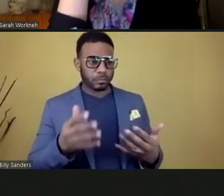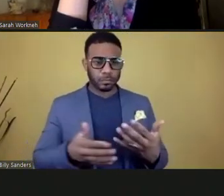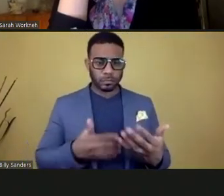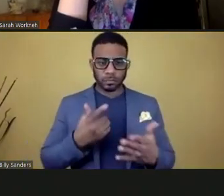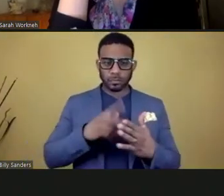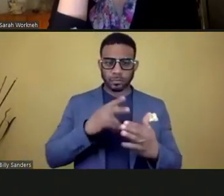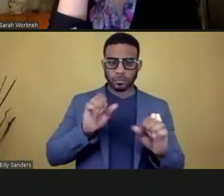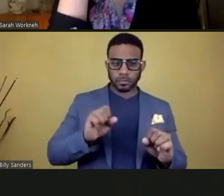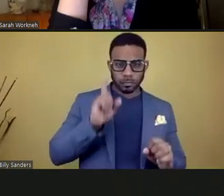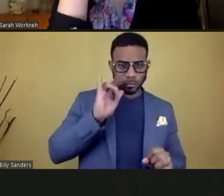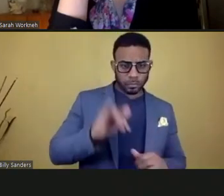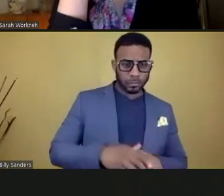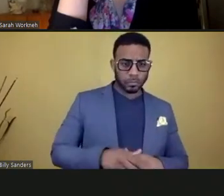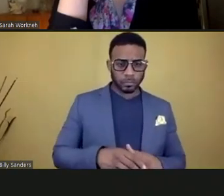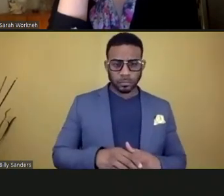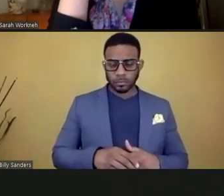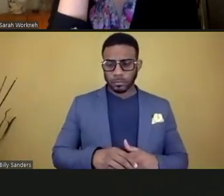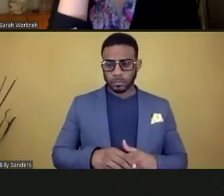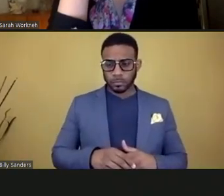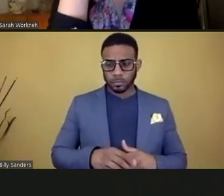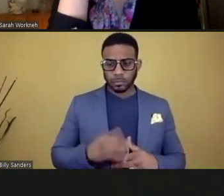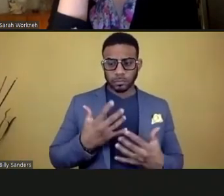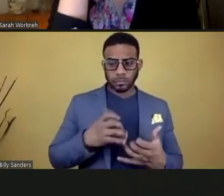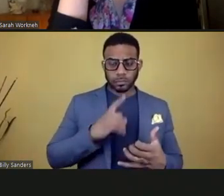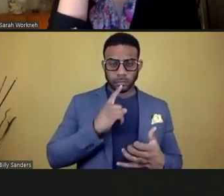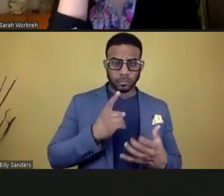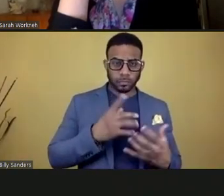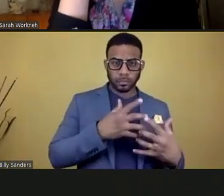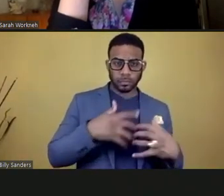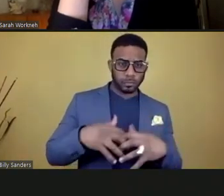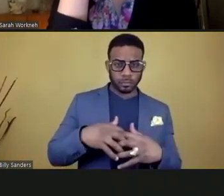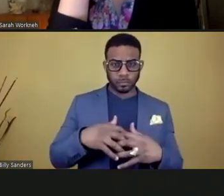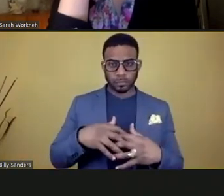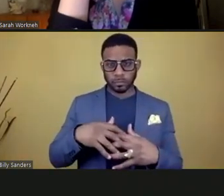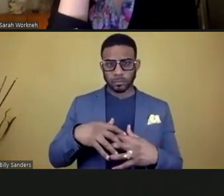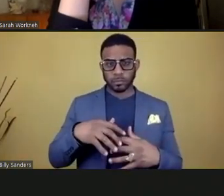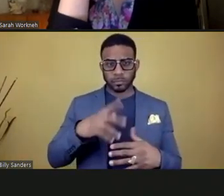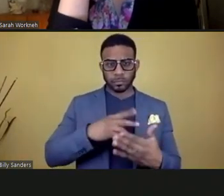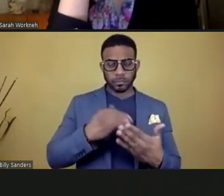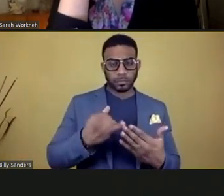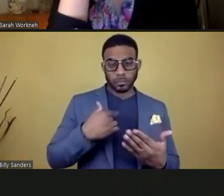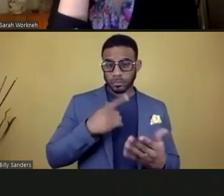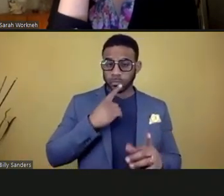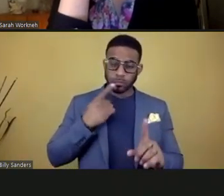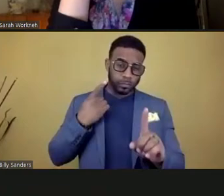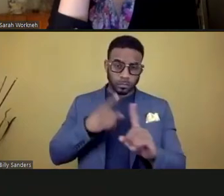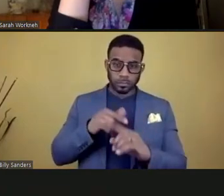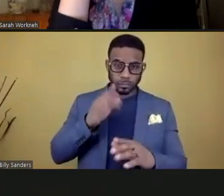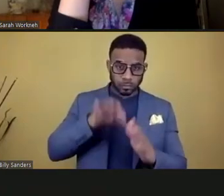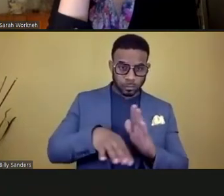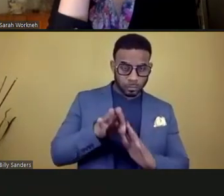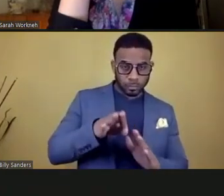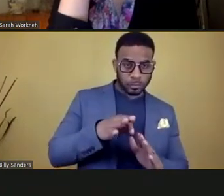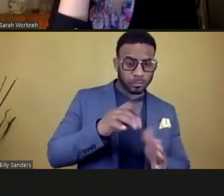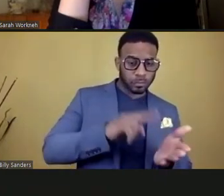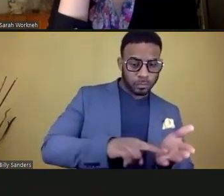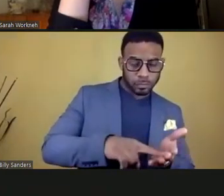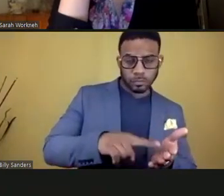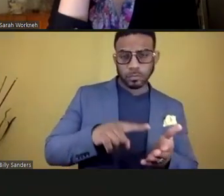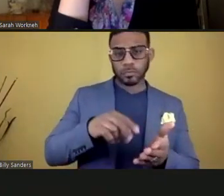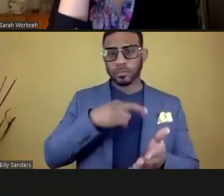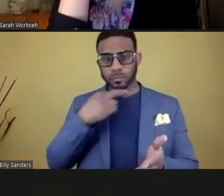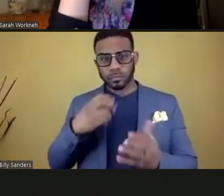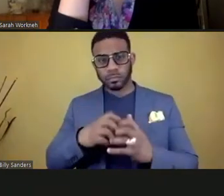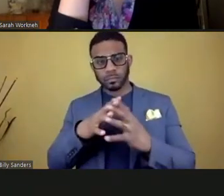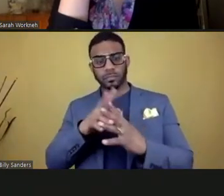that possibilities could be. We want it to be a fluid and porous project. So we really thrive on discoveries, research, risk, and building